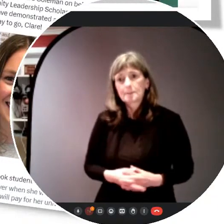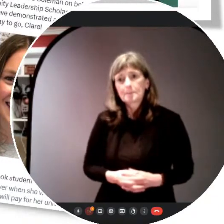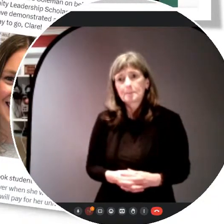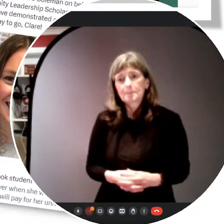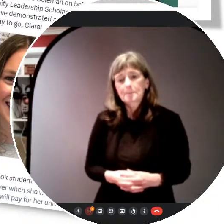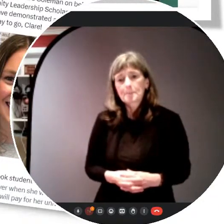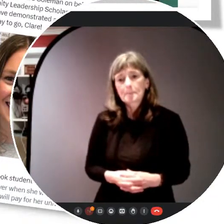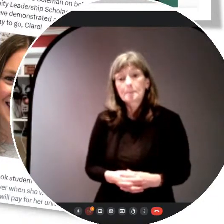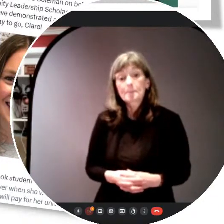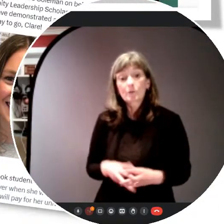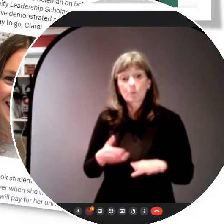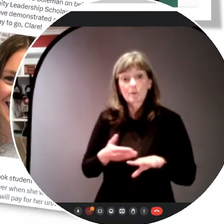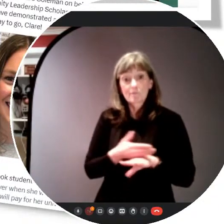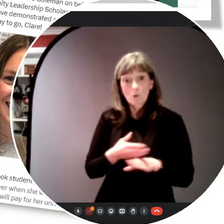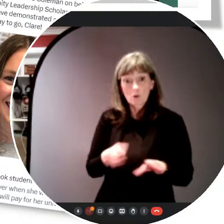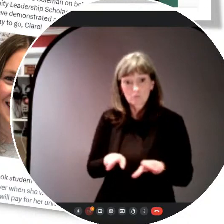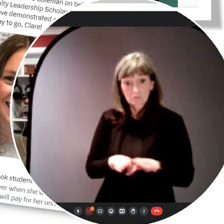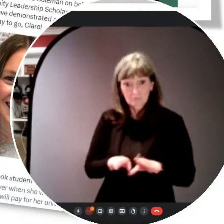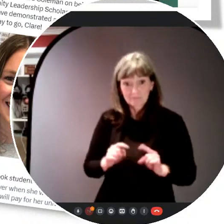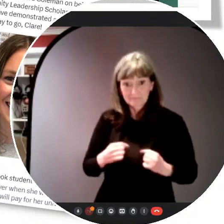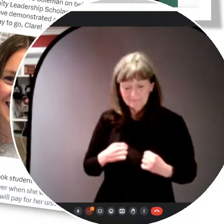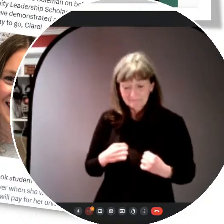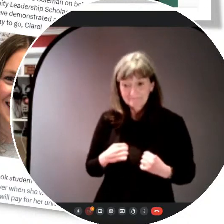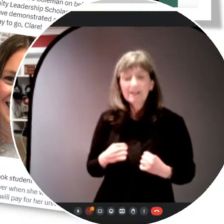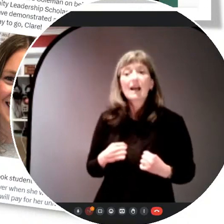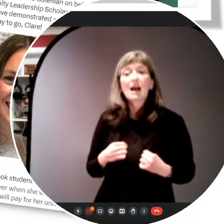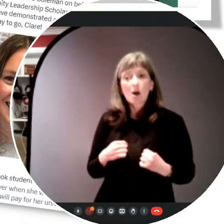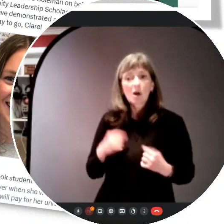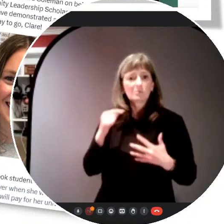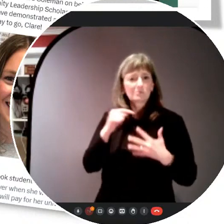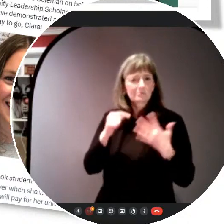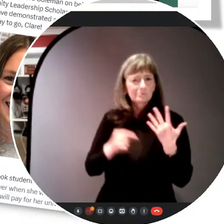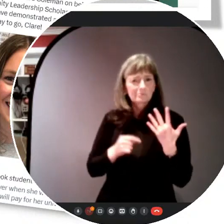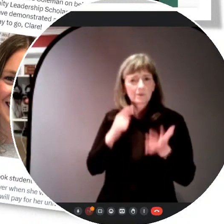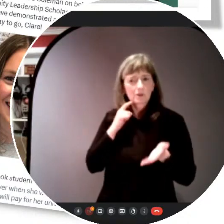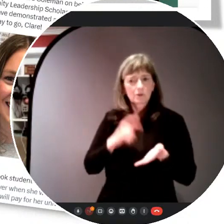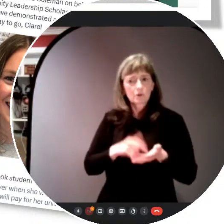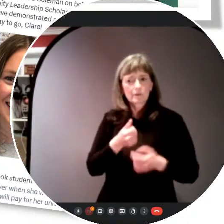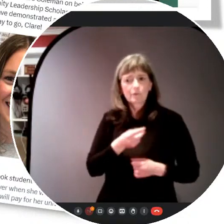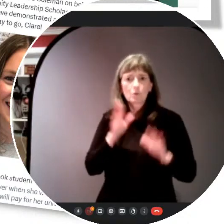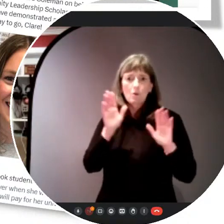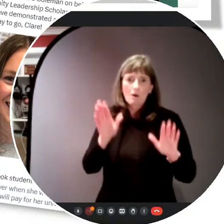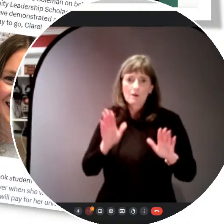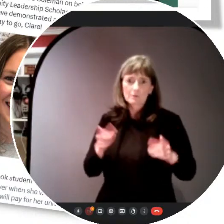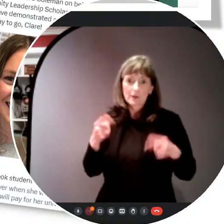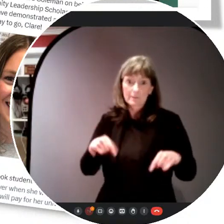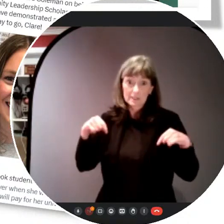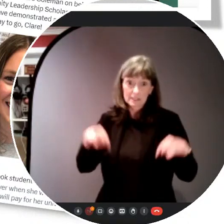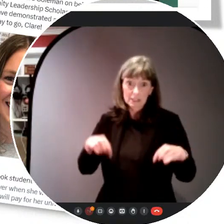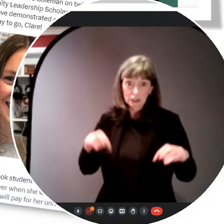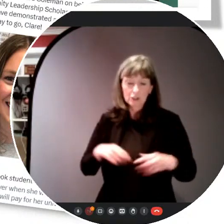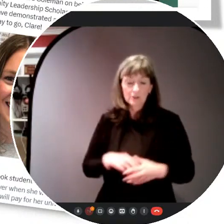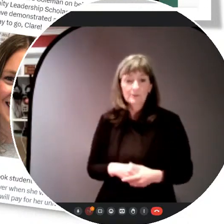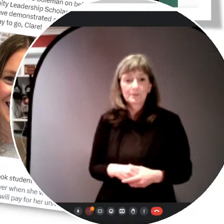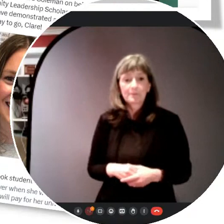Before closing, I just want to highlight some of the great things that are going on here. I'd be remiss if I didn't,